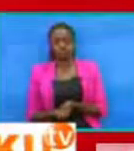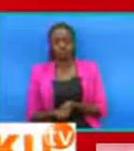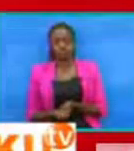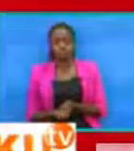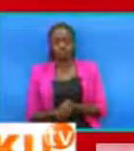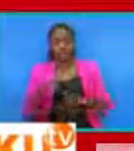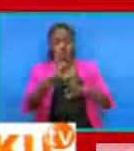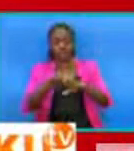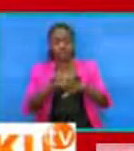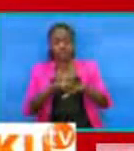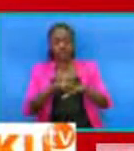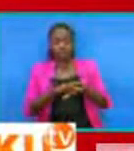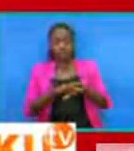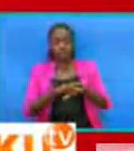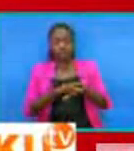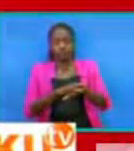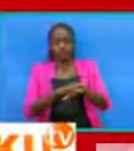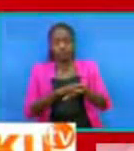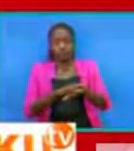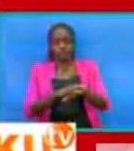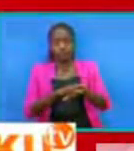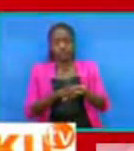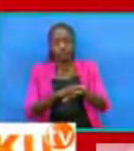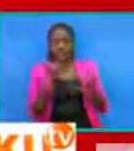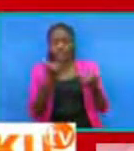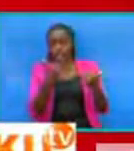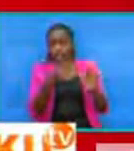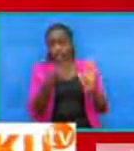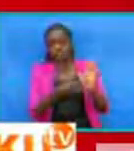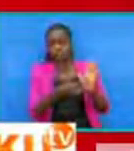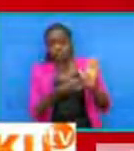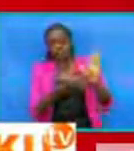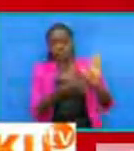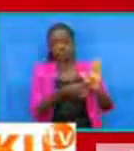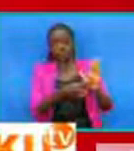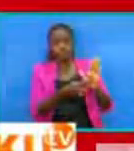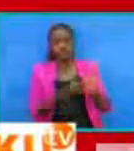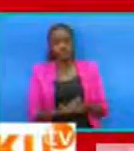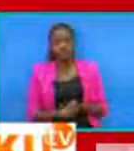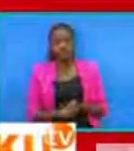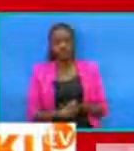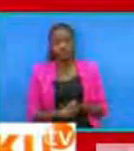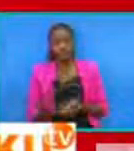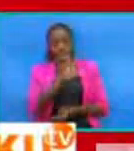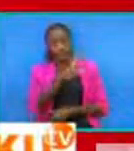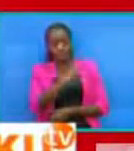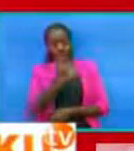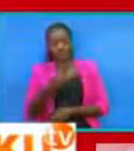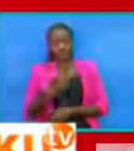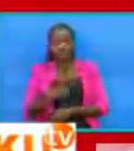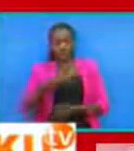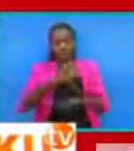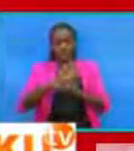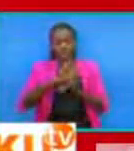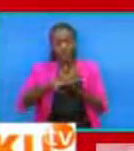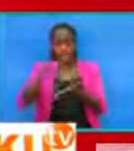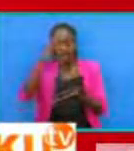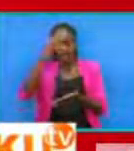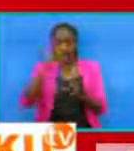vibrant. Currently has been able to show that there are benefits of running barefoot.